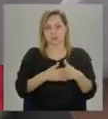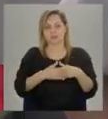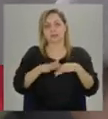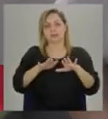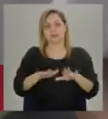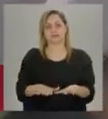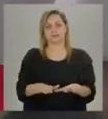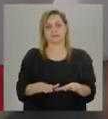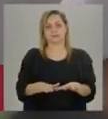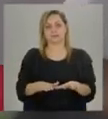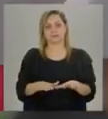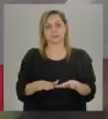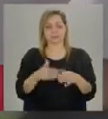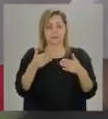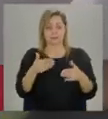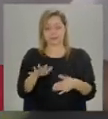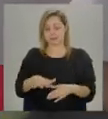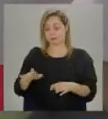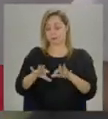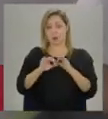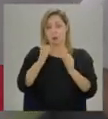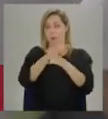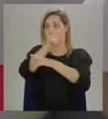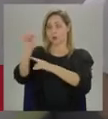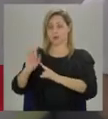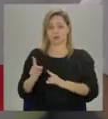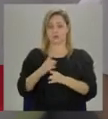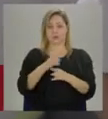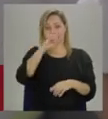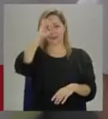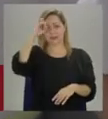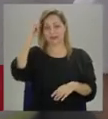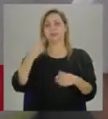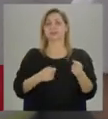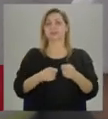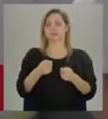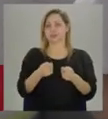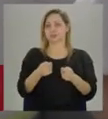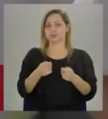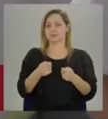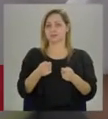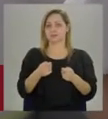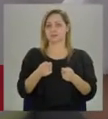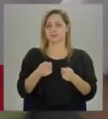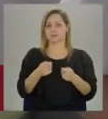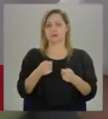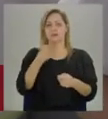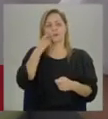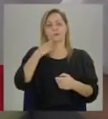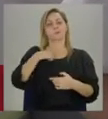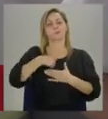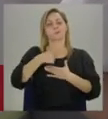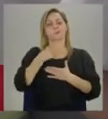not come in this kind of situation that is very, very difficult to manage. Can I ask you personally what it's been